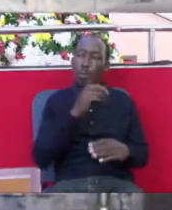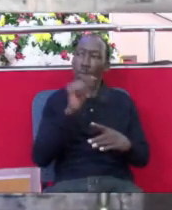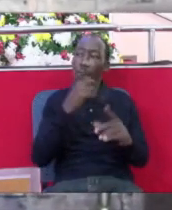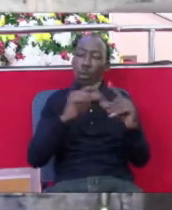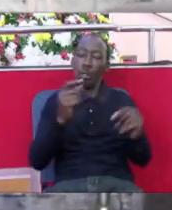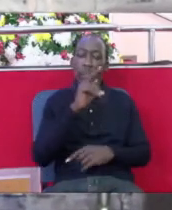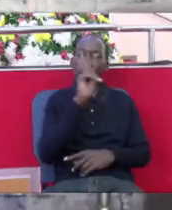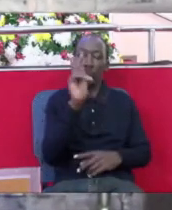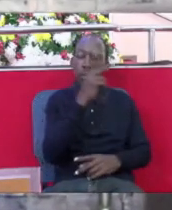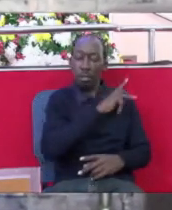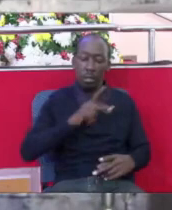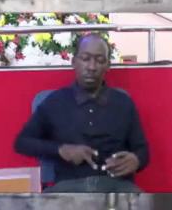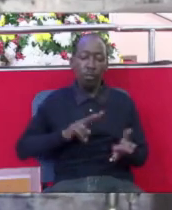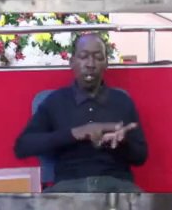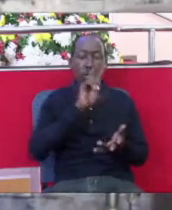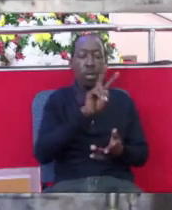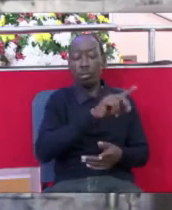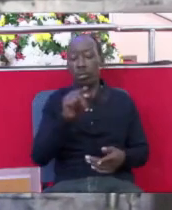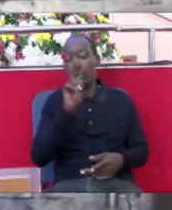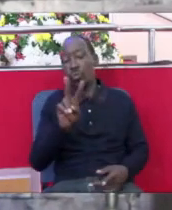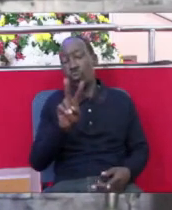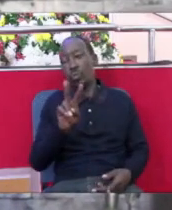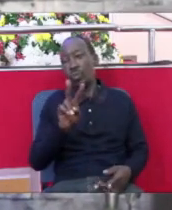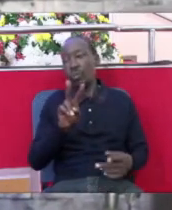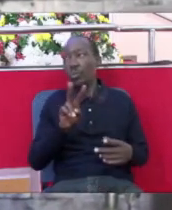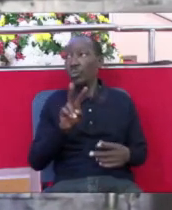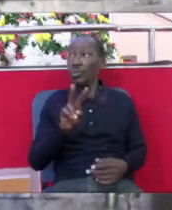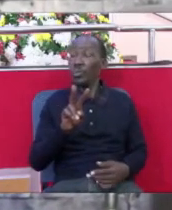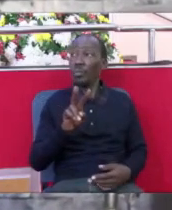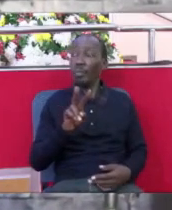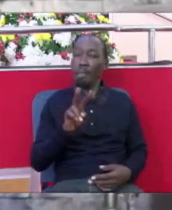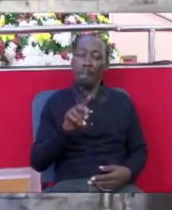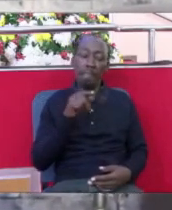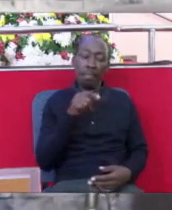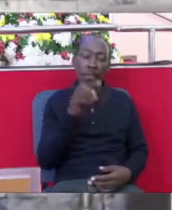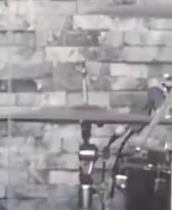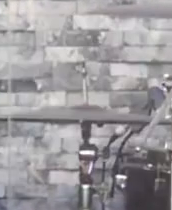Kings chapter 7 verse 1 and 2. Wafalme wa pili mlango wa 7 mstari wa kwanza hadi wa pili. This was